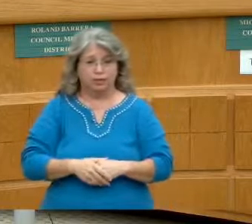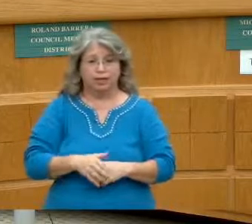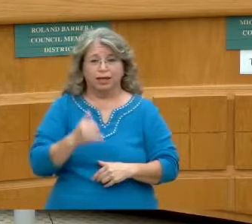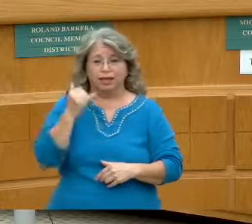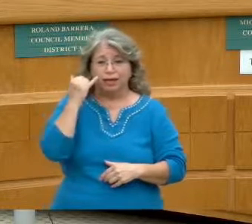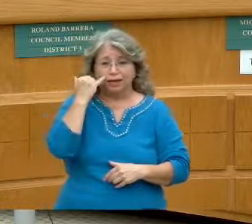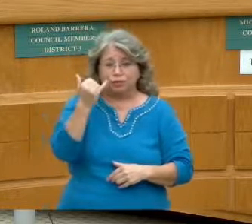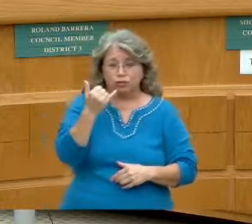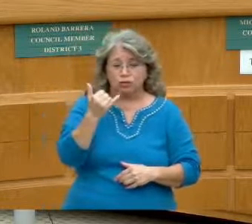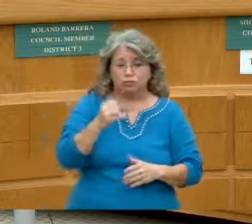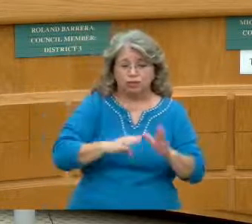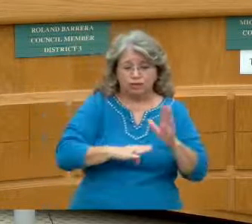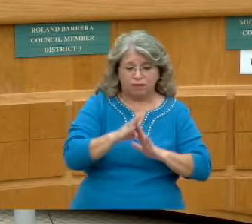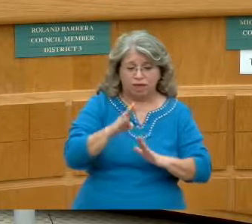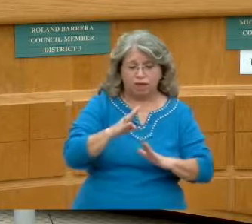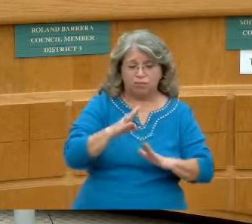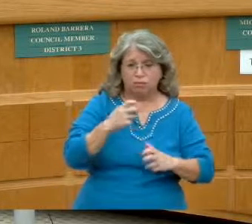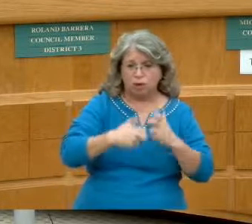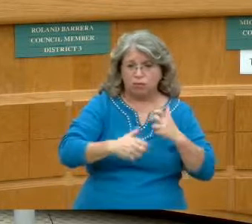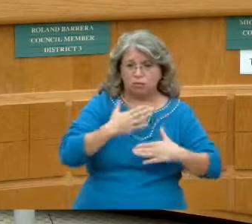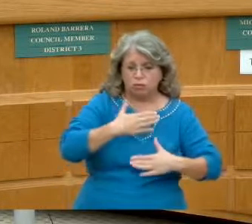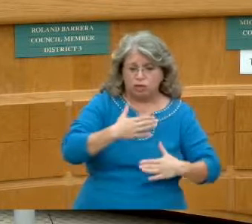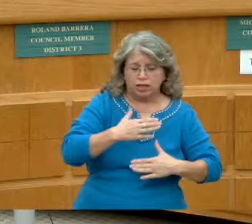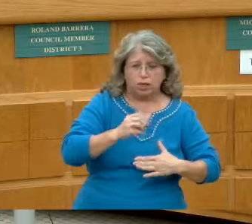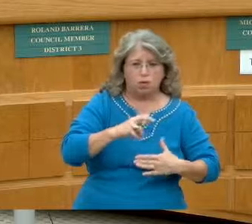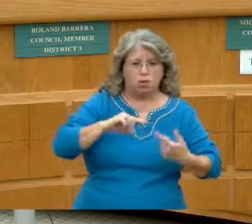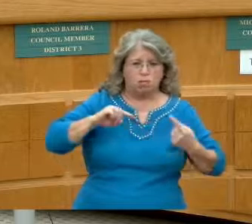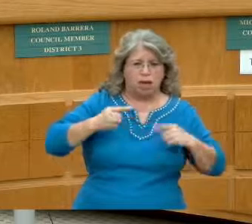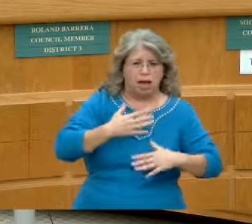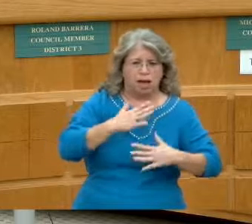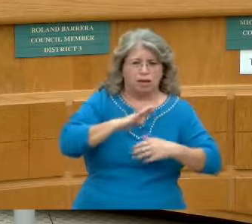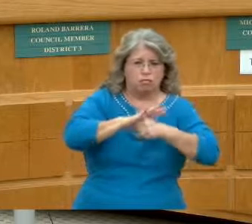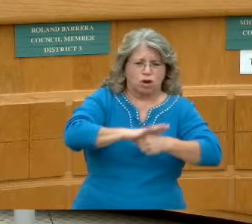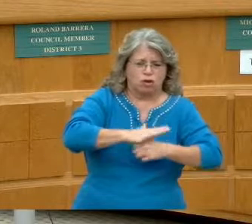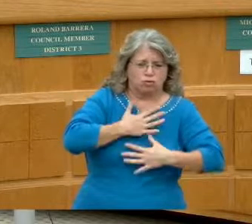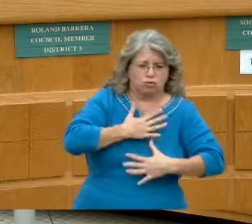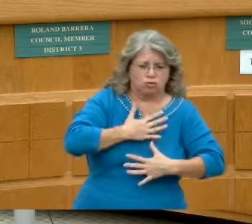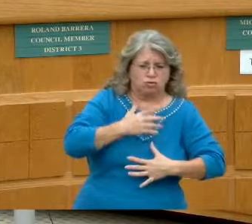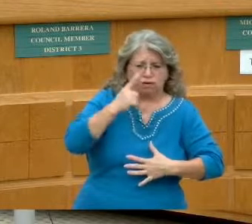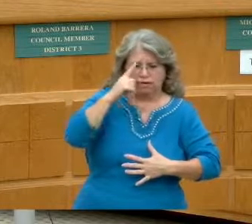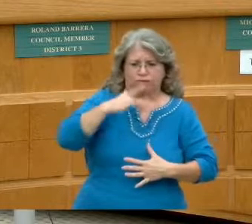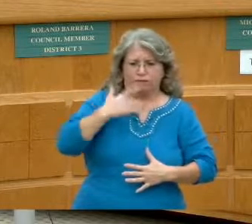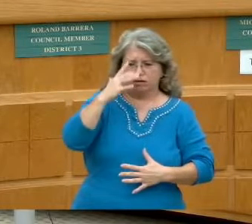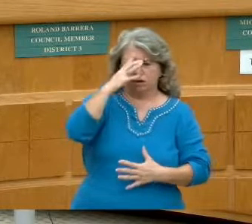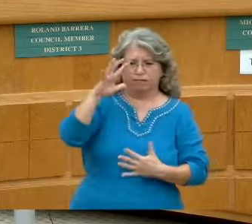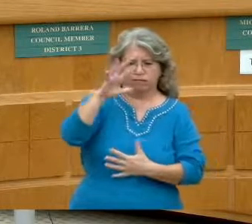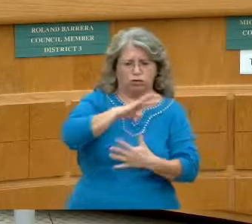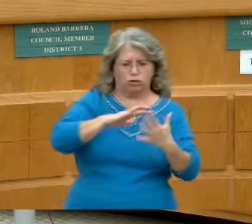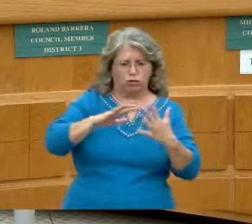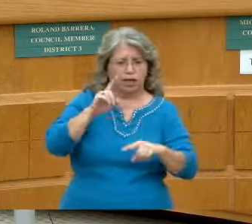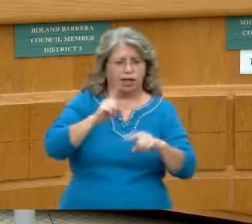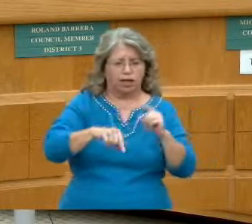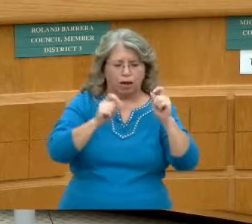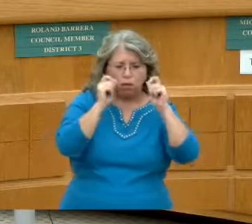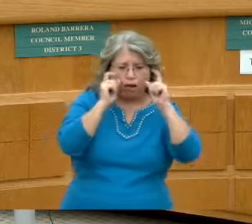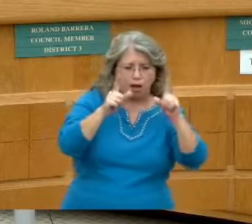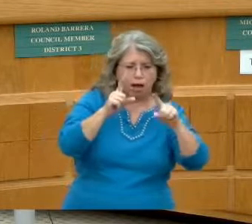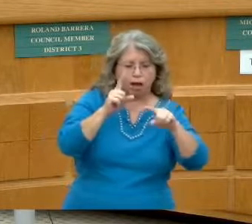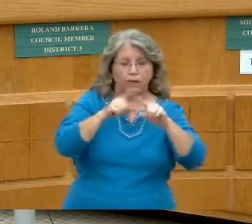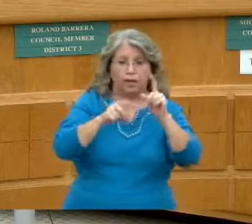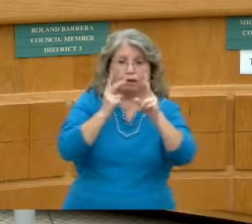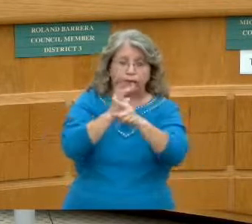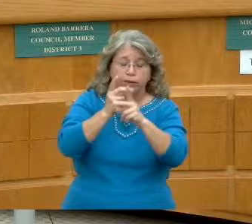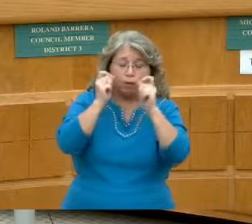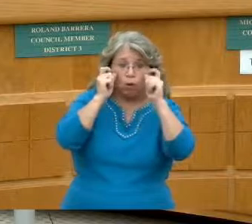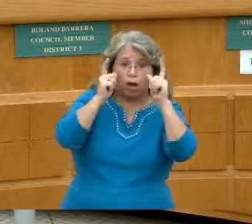develop trouble breathing, persistent pain or pressure in the chest, new confusion, inability to wake or stay awake, and have